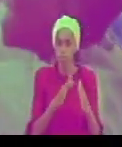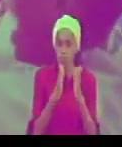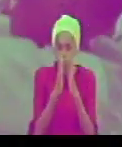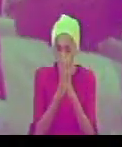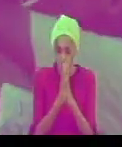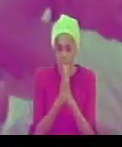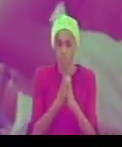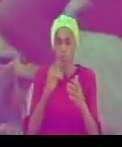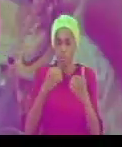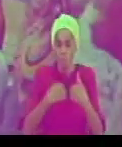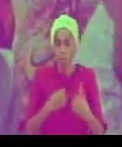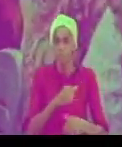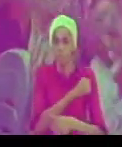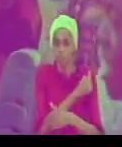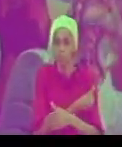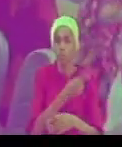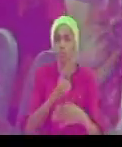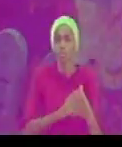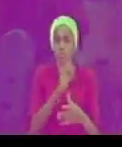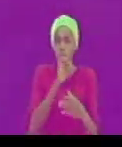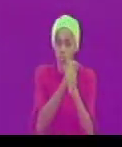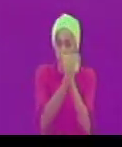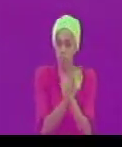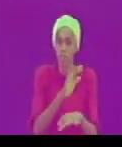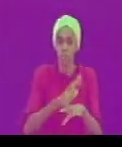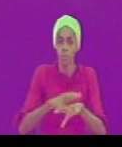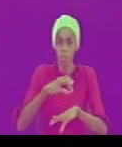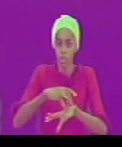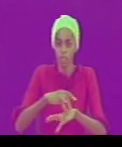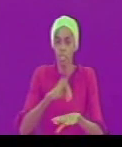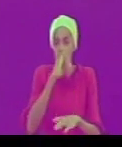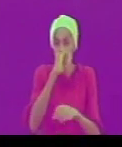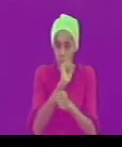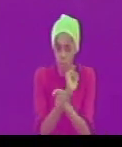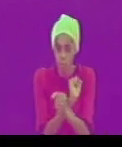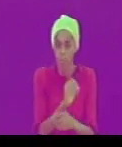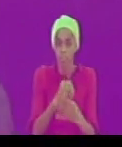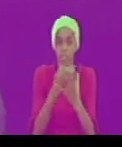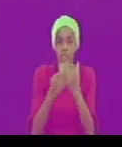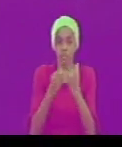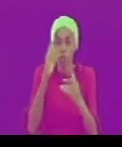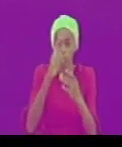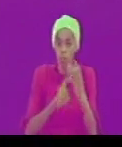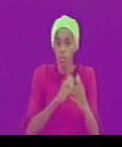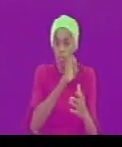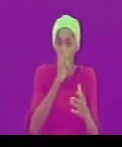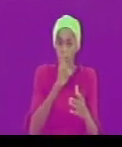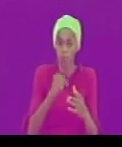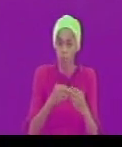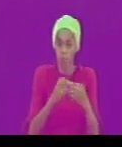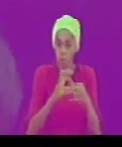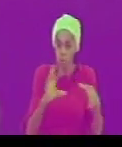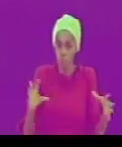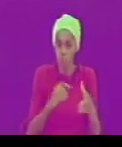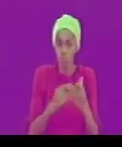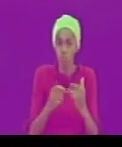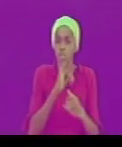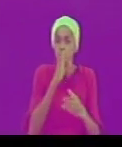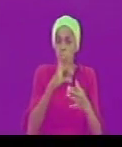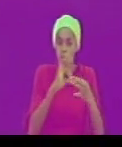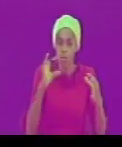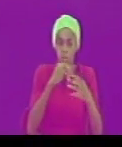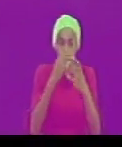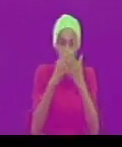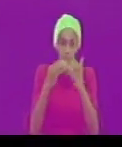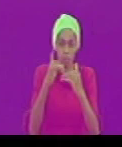you lose today, they are going to be loose in heaven. We have the authority. We have the authority. The government are trying their best. The doctors are trying